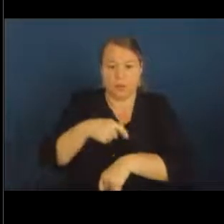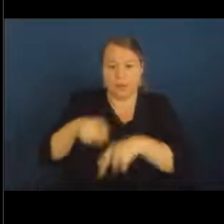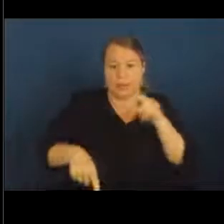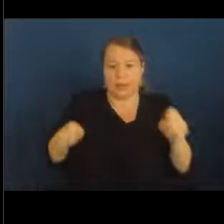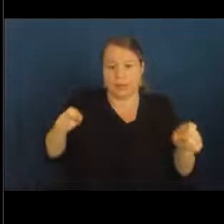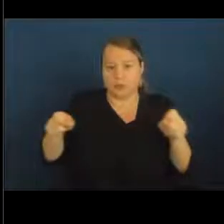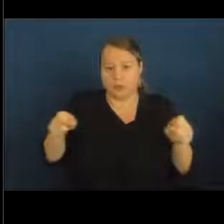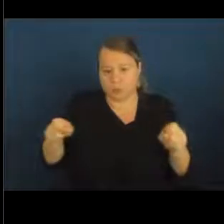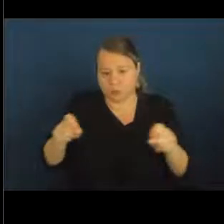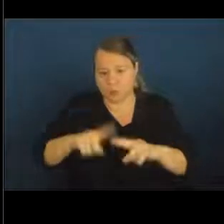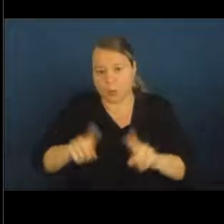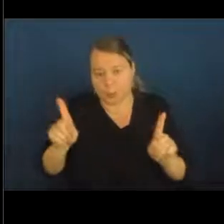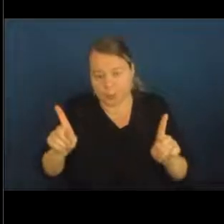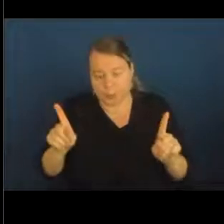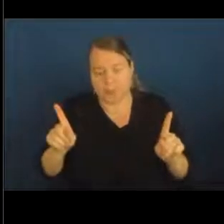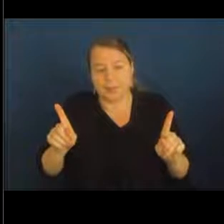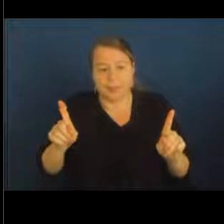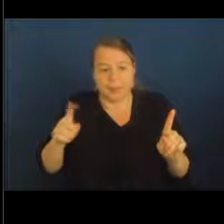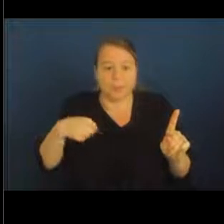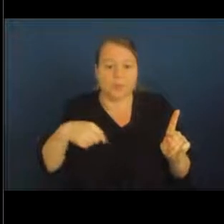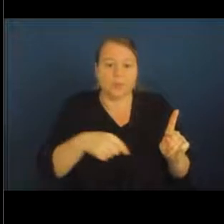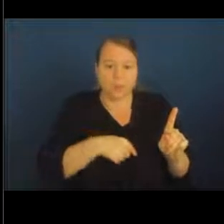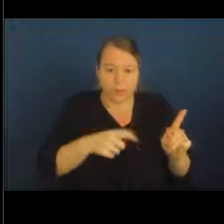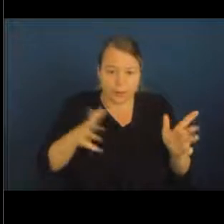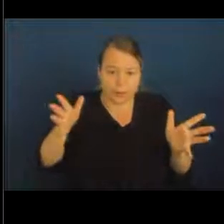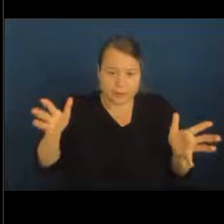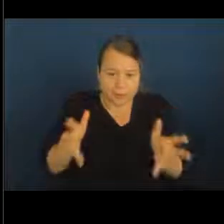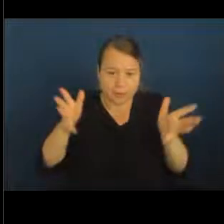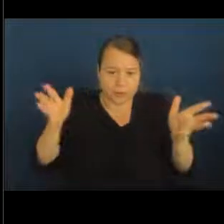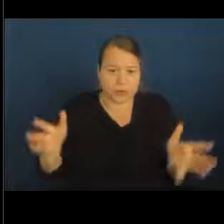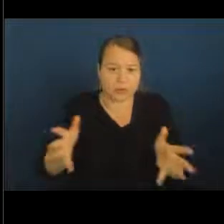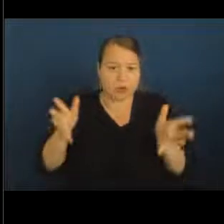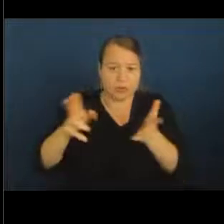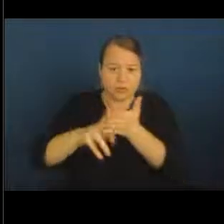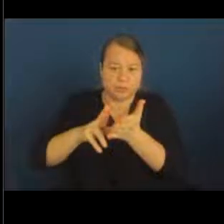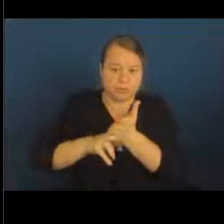but we do encourage them,